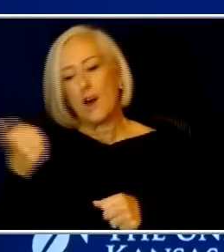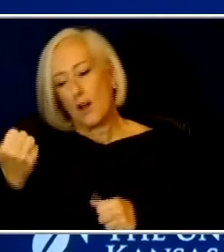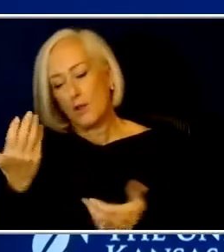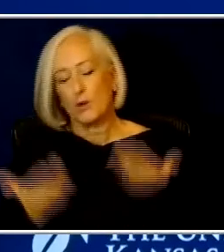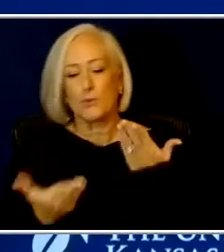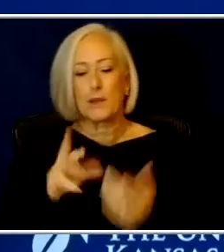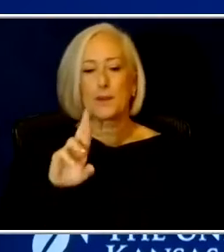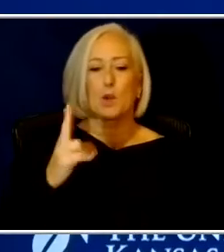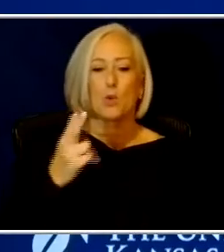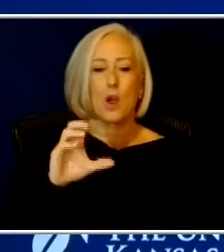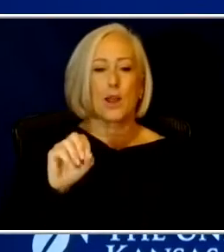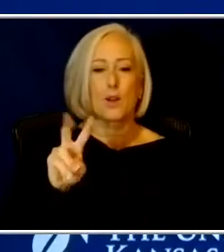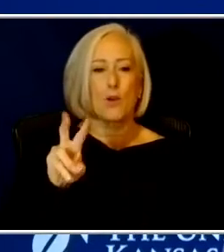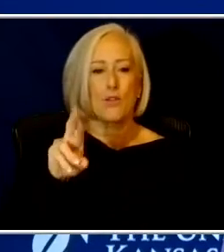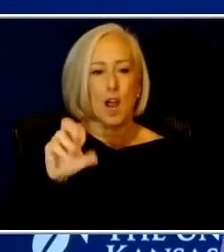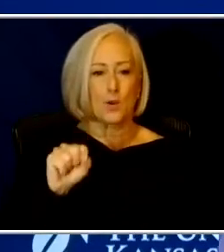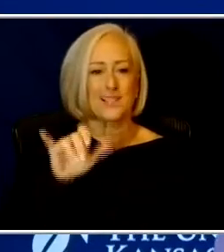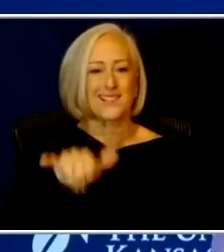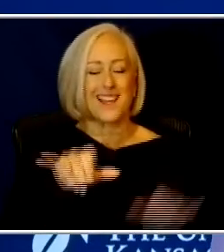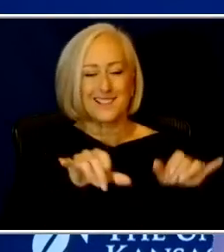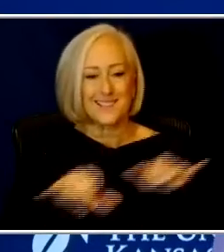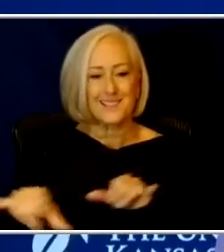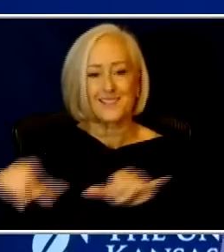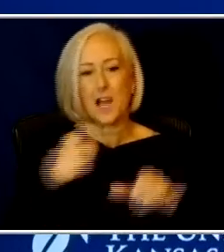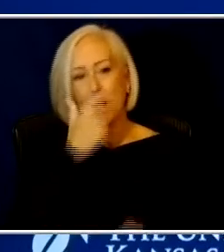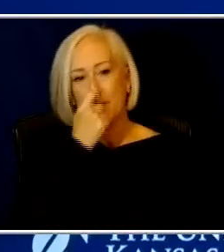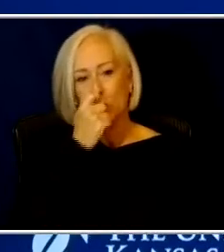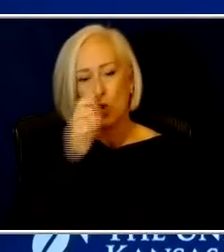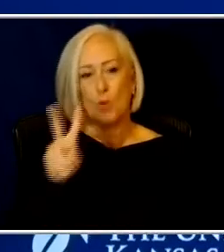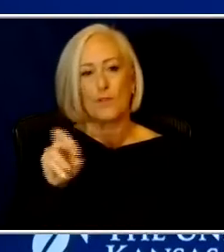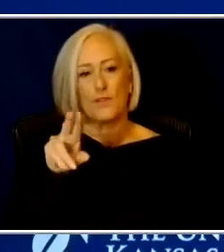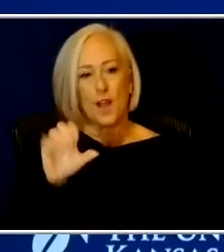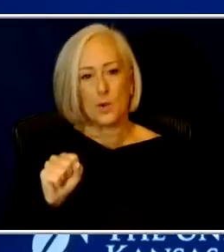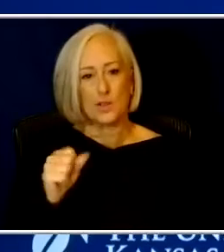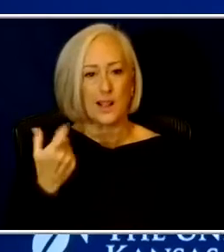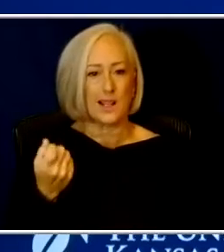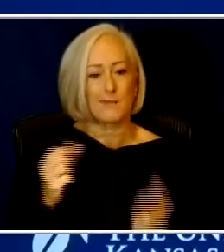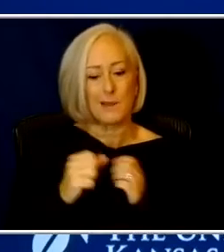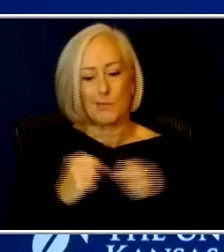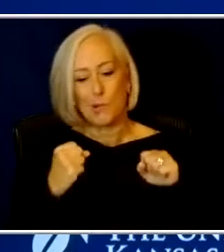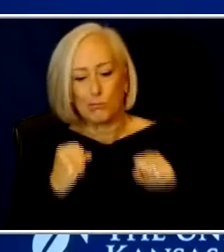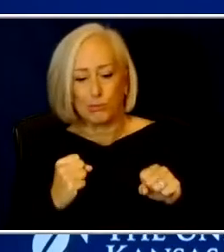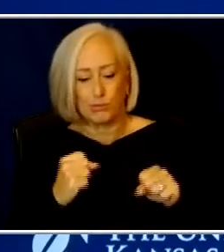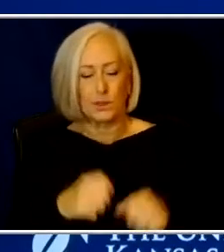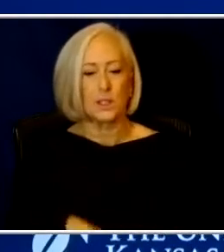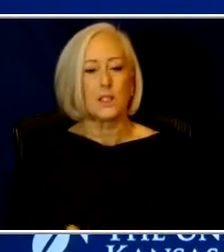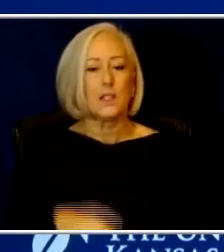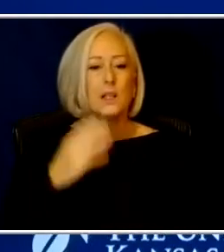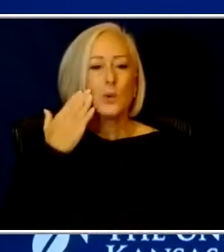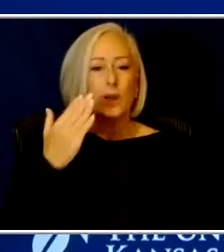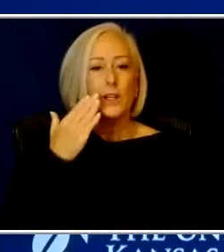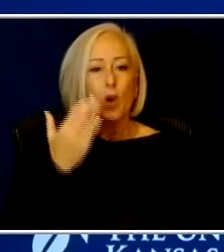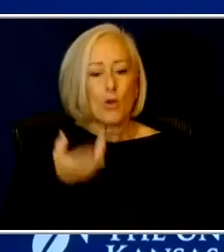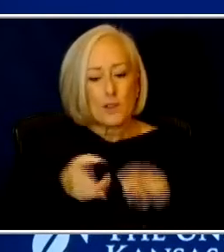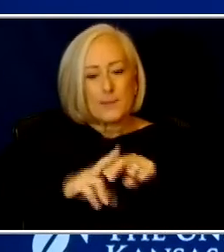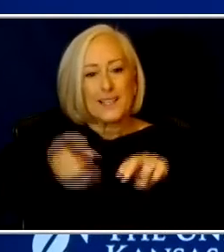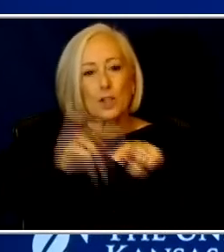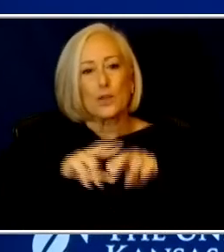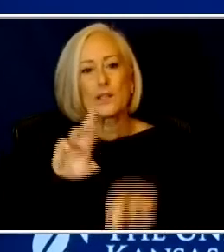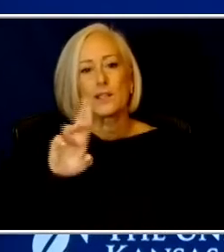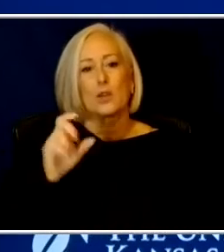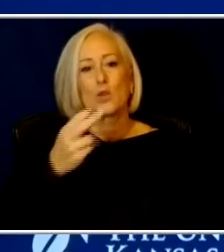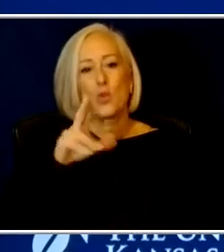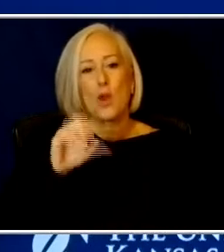most common cold viruses out there. A little bit more hardy. We know that there were huge spikes of rhinovirus even during that first wave of